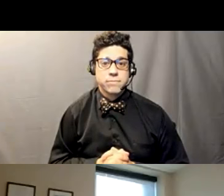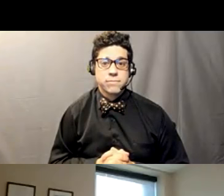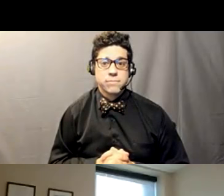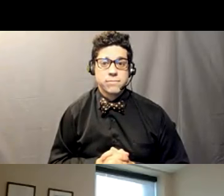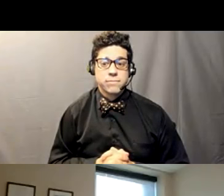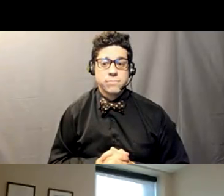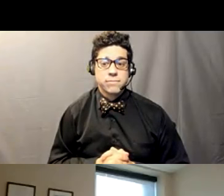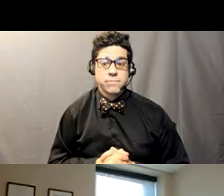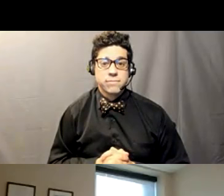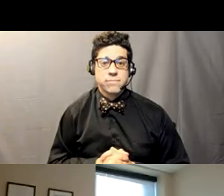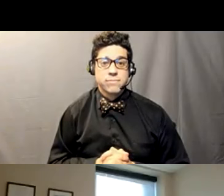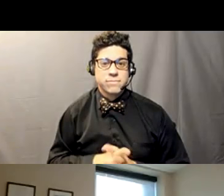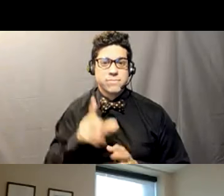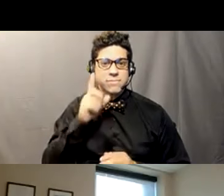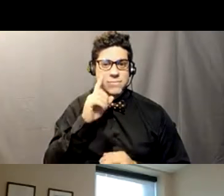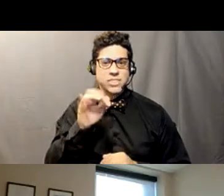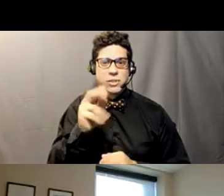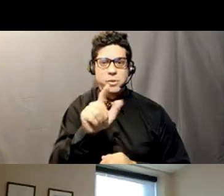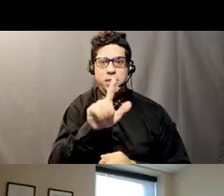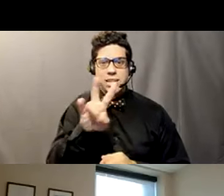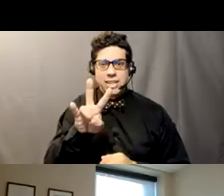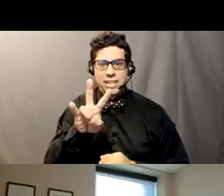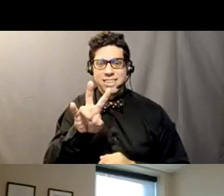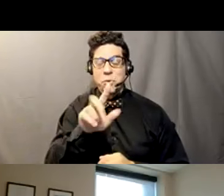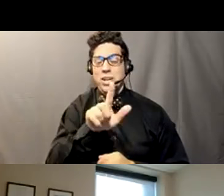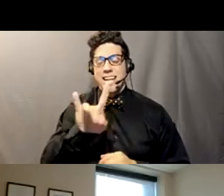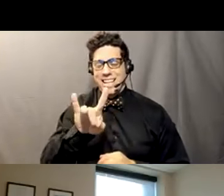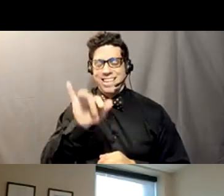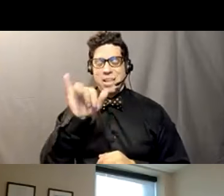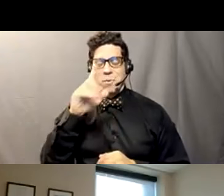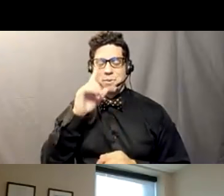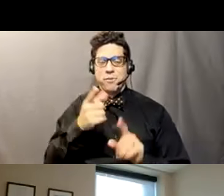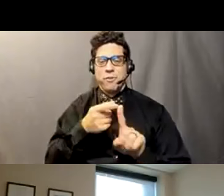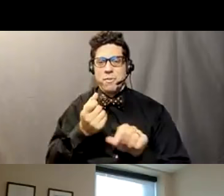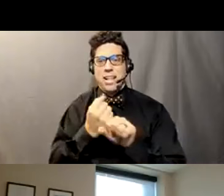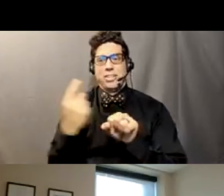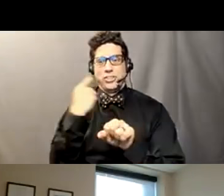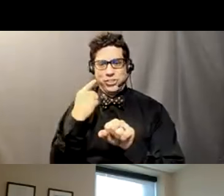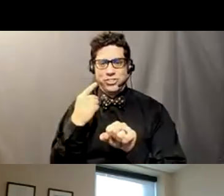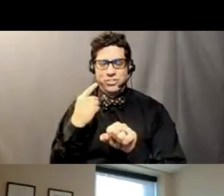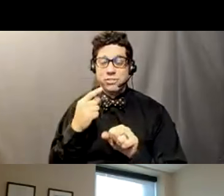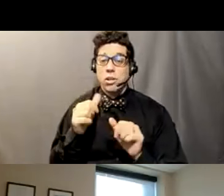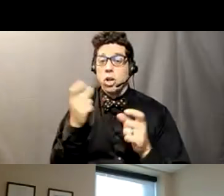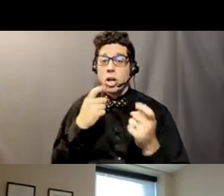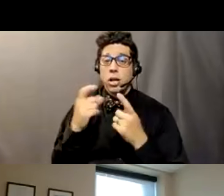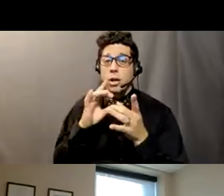I think January 28th was probably from last year. Other comments or questions?